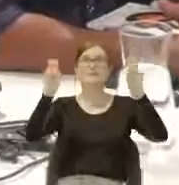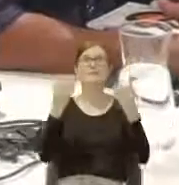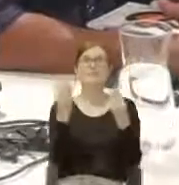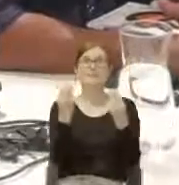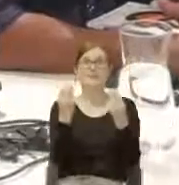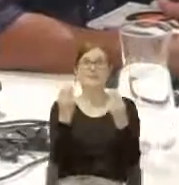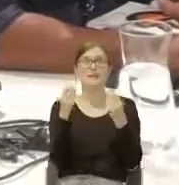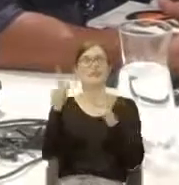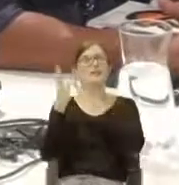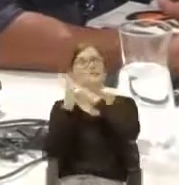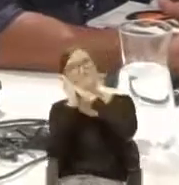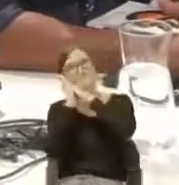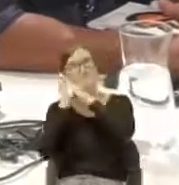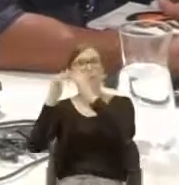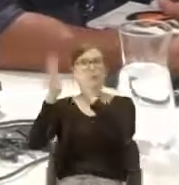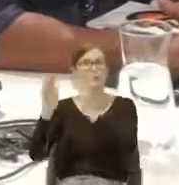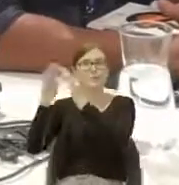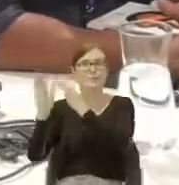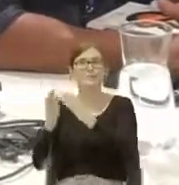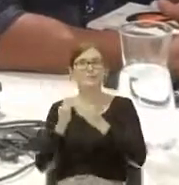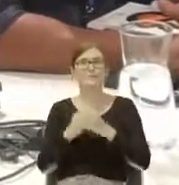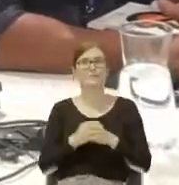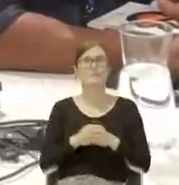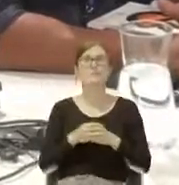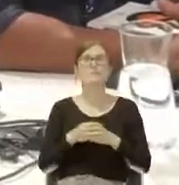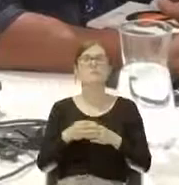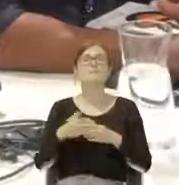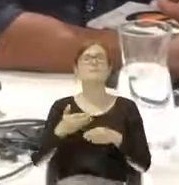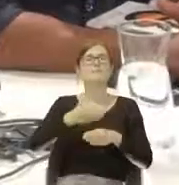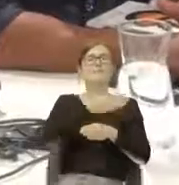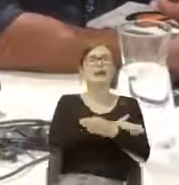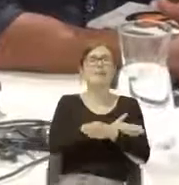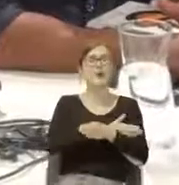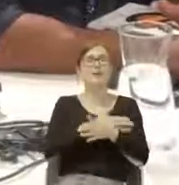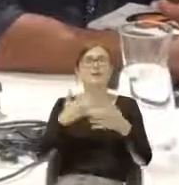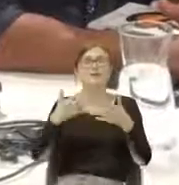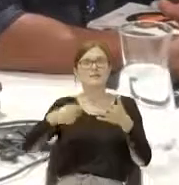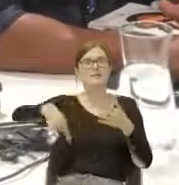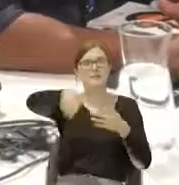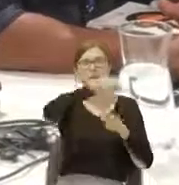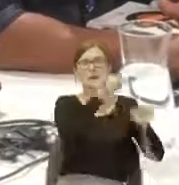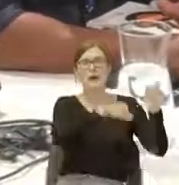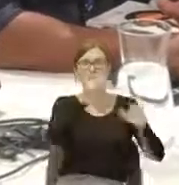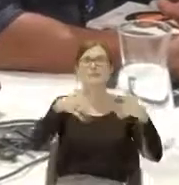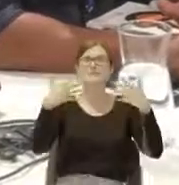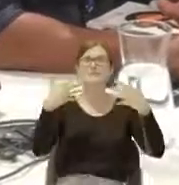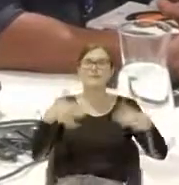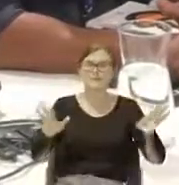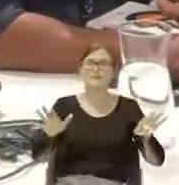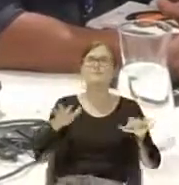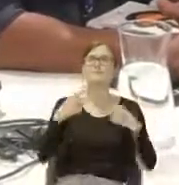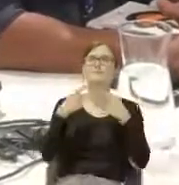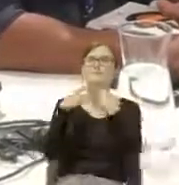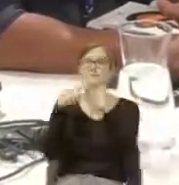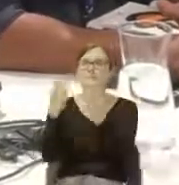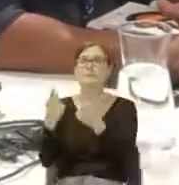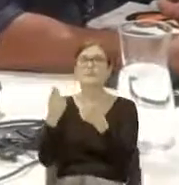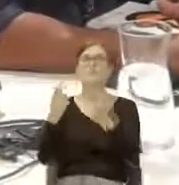have become machines, machines of producing profitability. And the notion